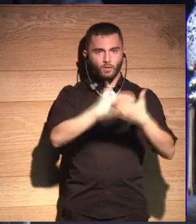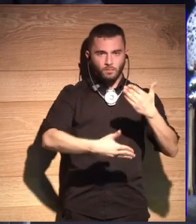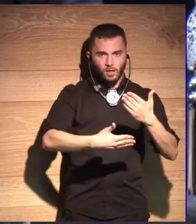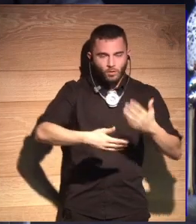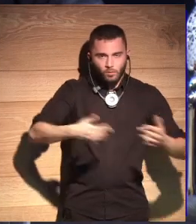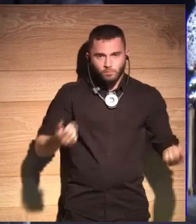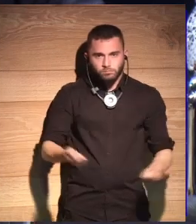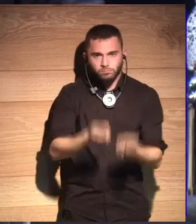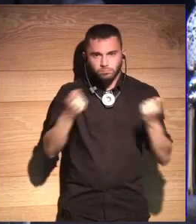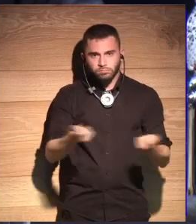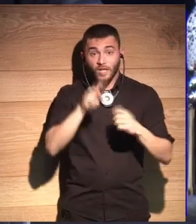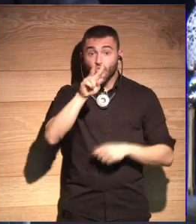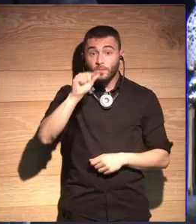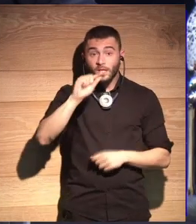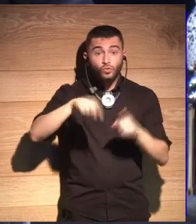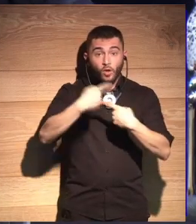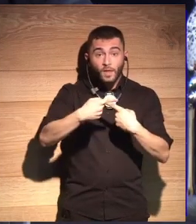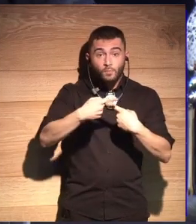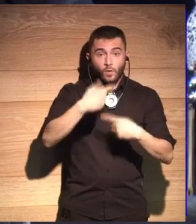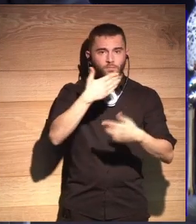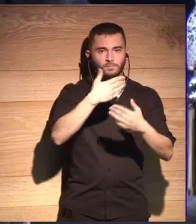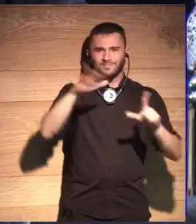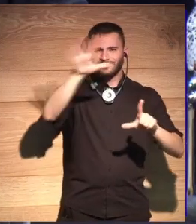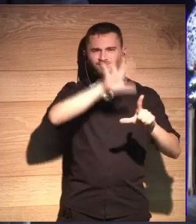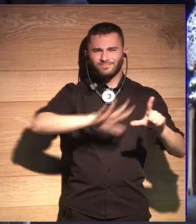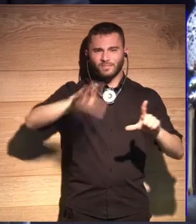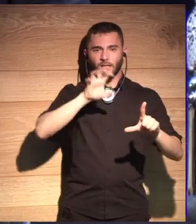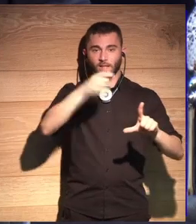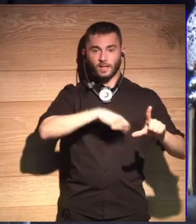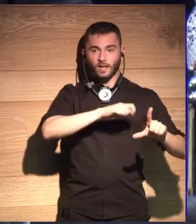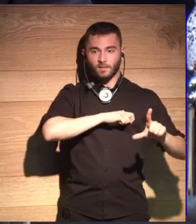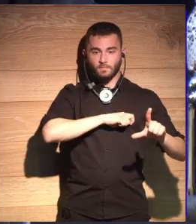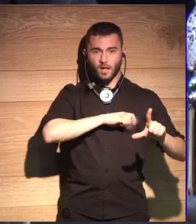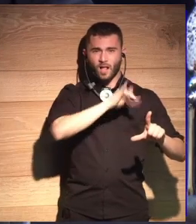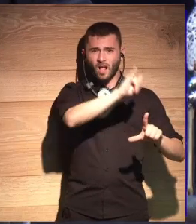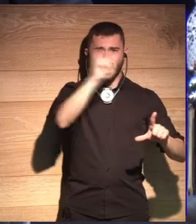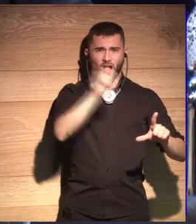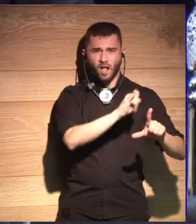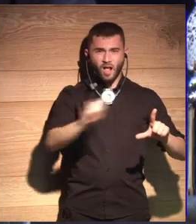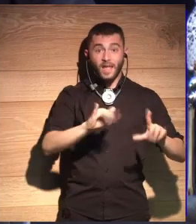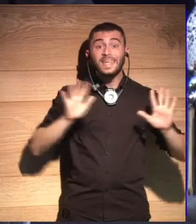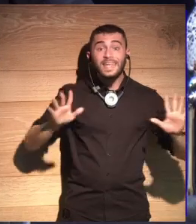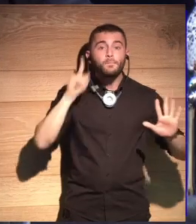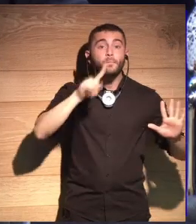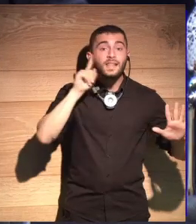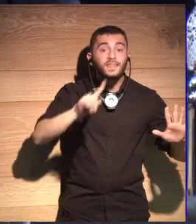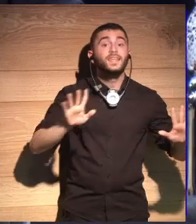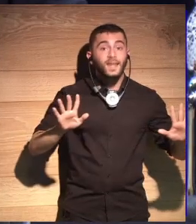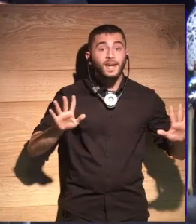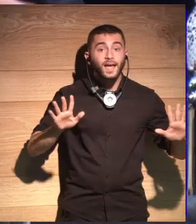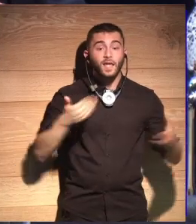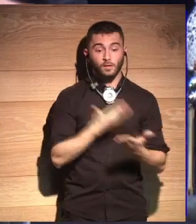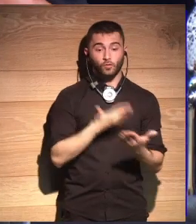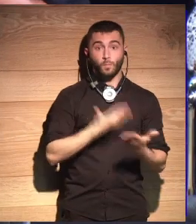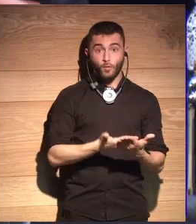the solitary confinement cell. And 2 minutes after, this appeared in all national media in this